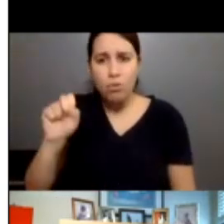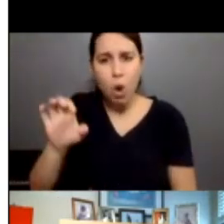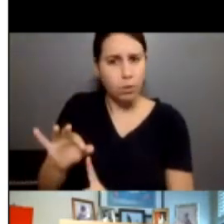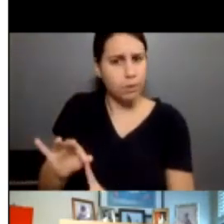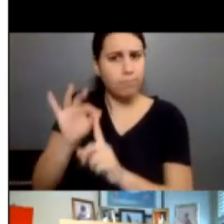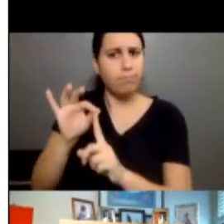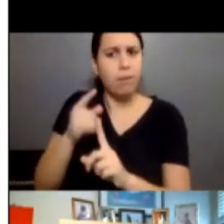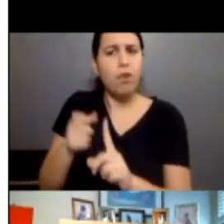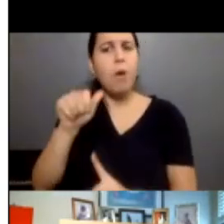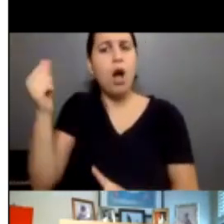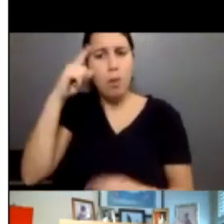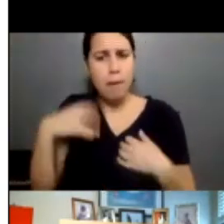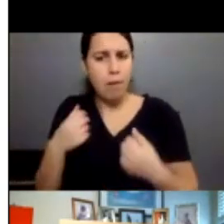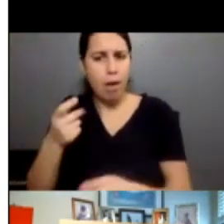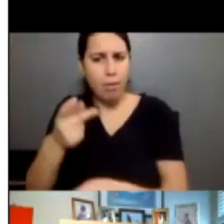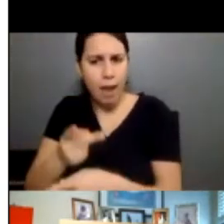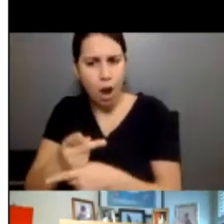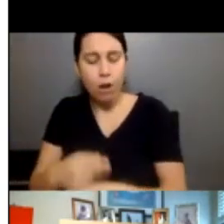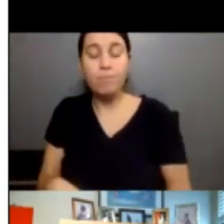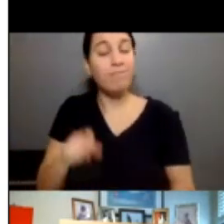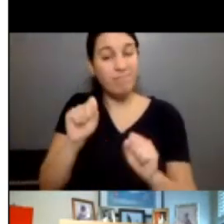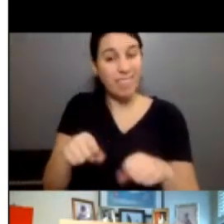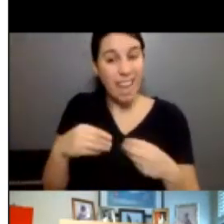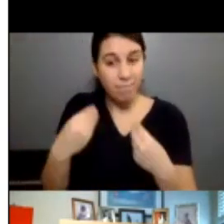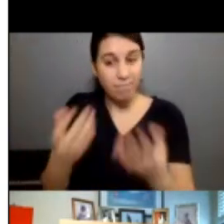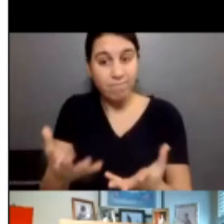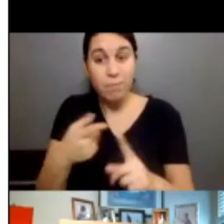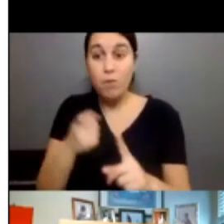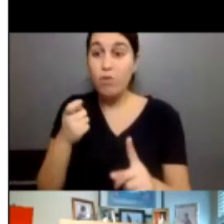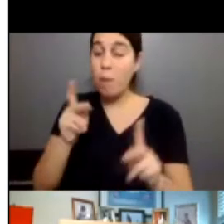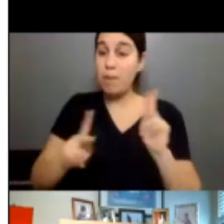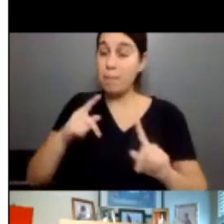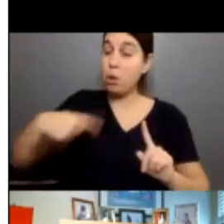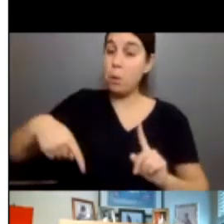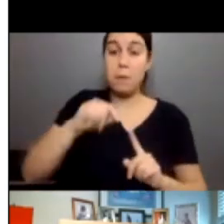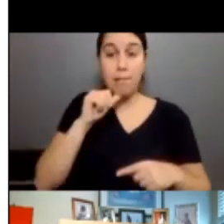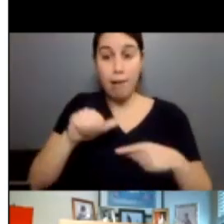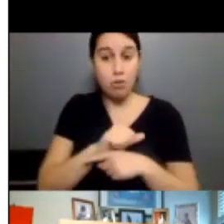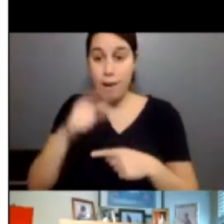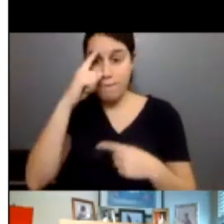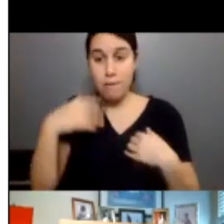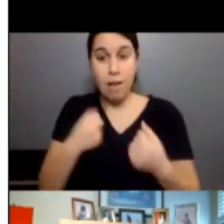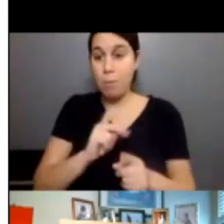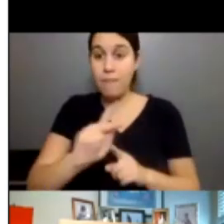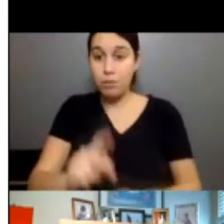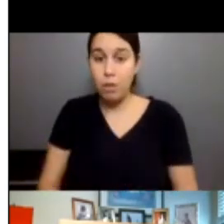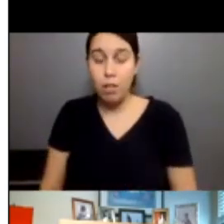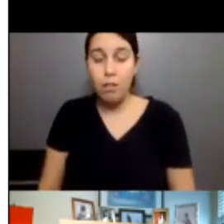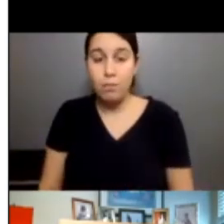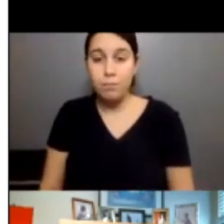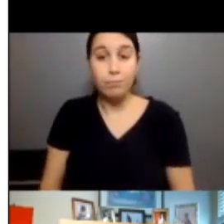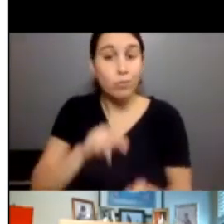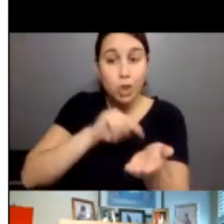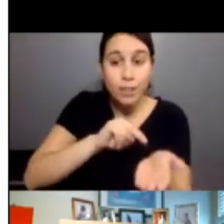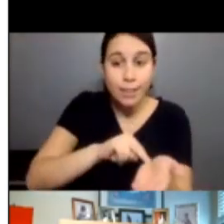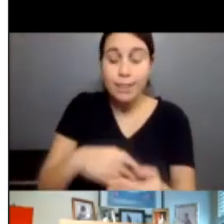health care is that it can be administered by people who are not trained as mental health professionals, like nurses,